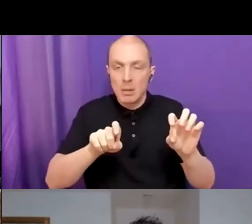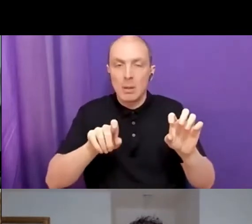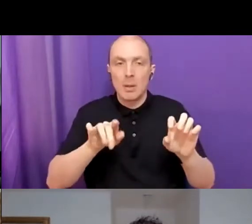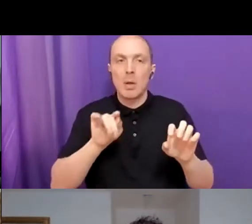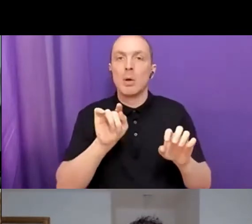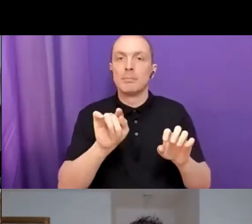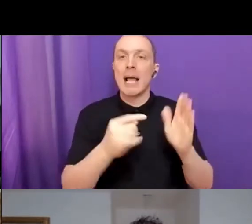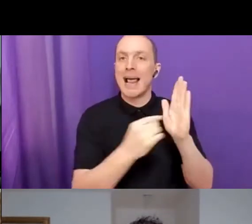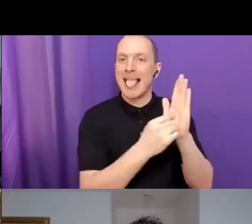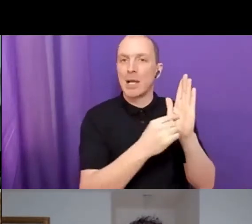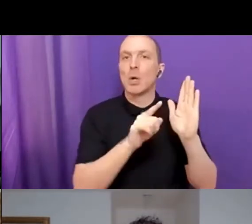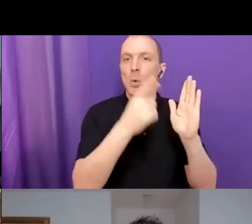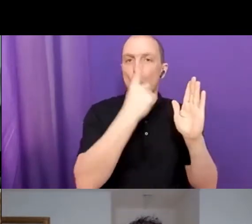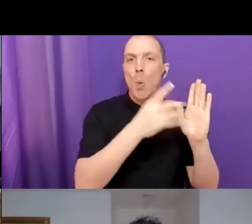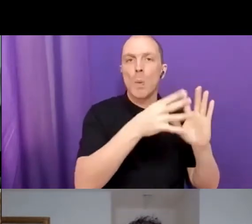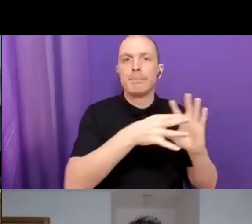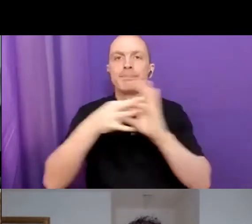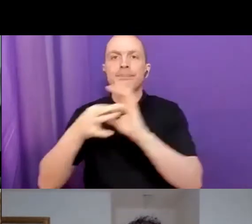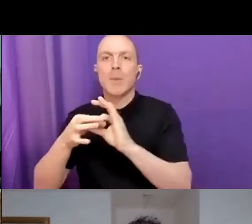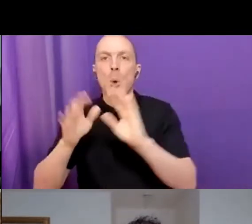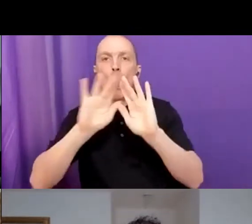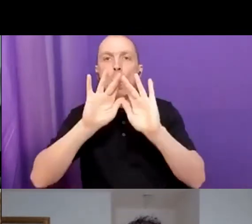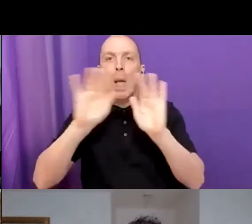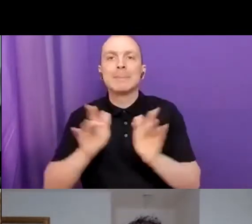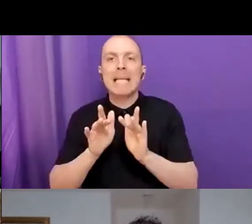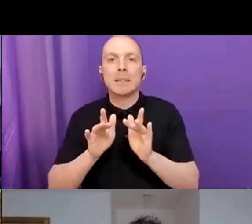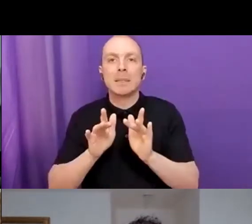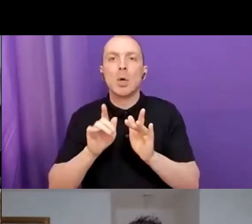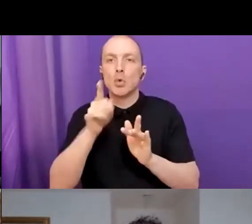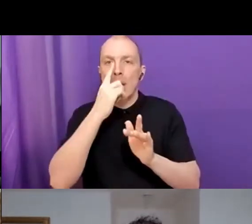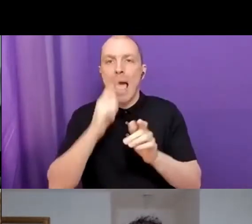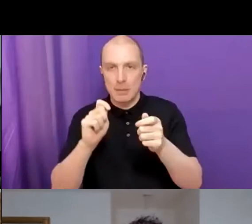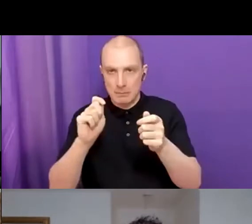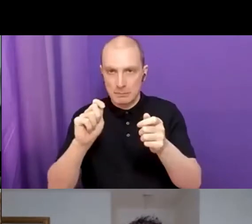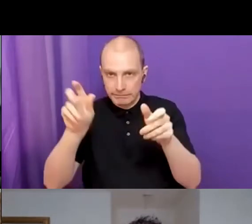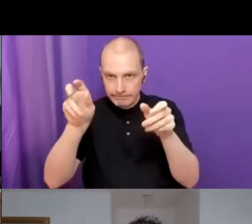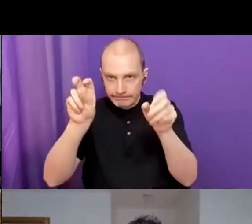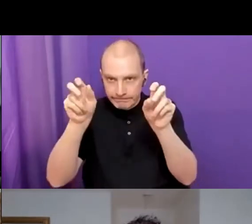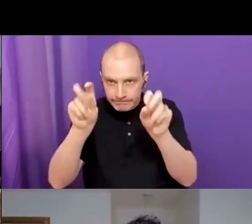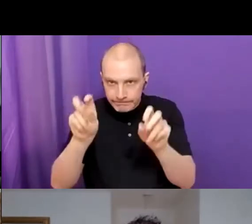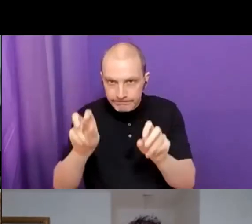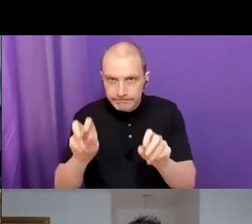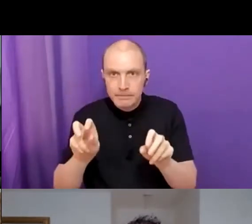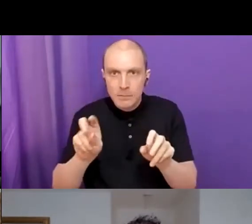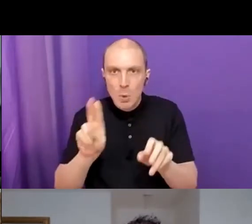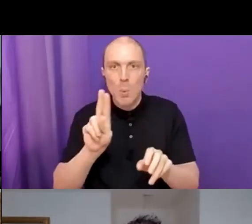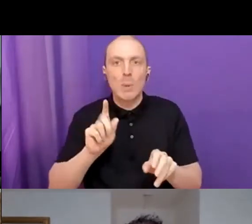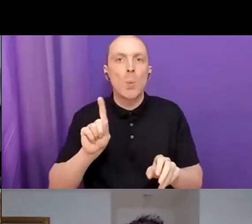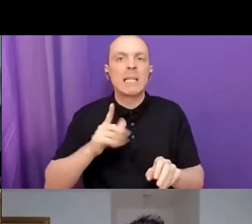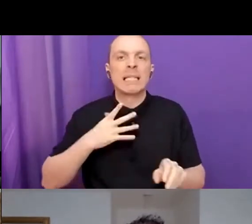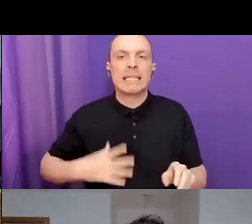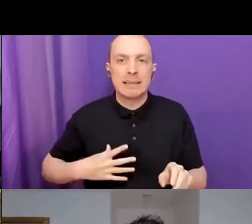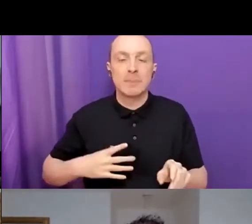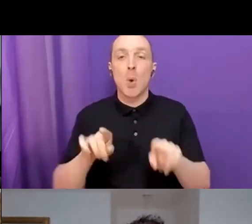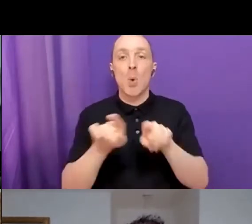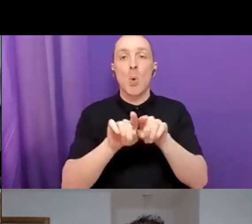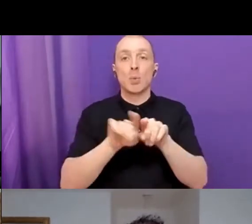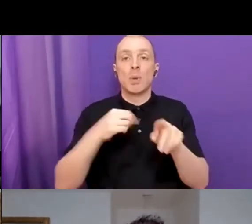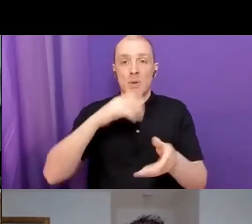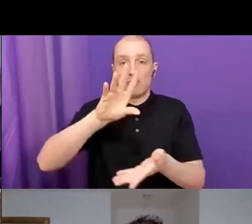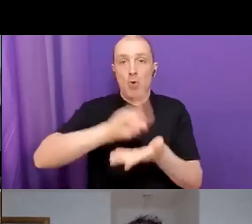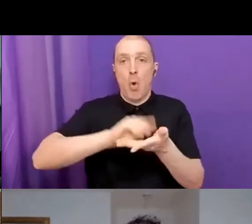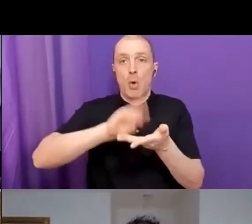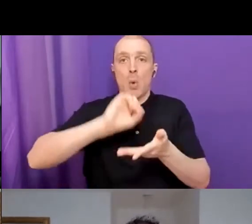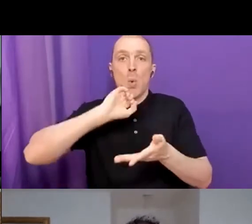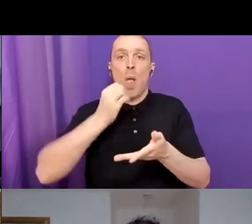there. Now we are recording today's webinar and we'll share the link with those who can't make it, as well as on our own social